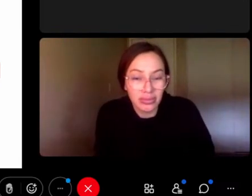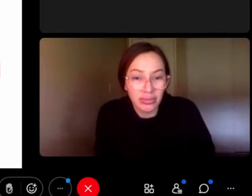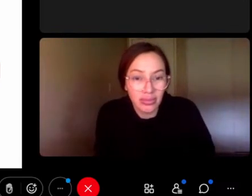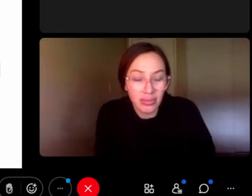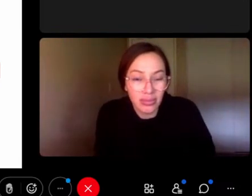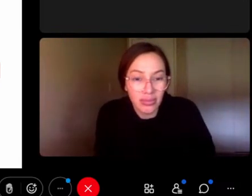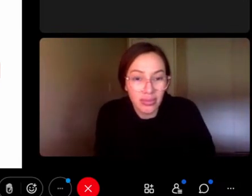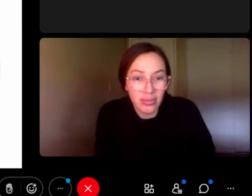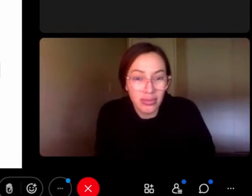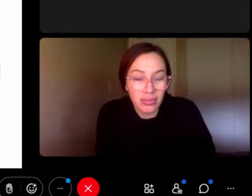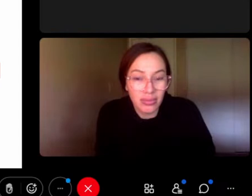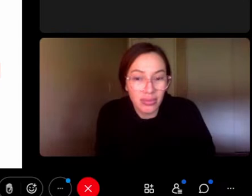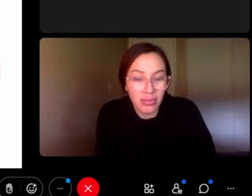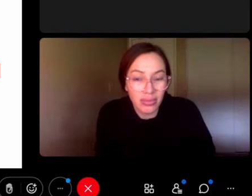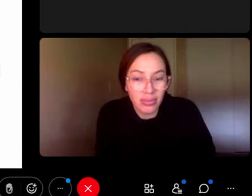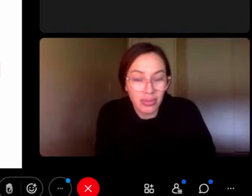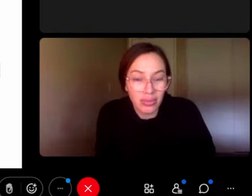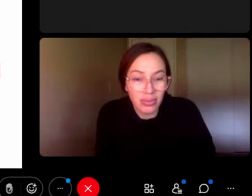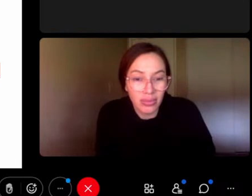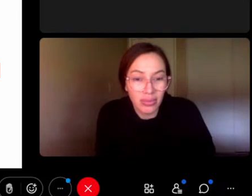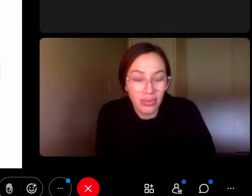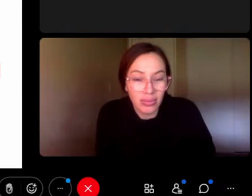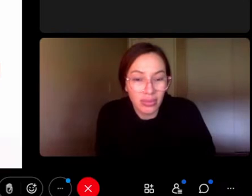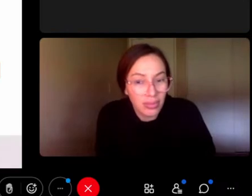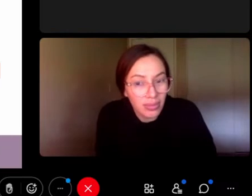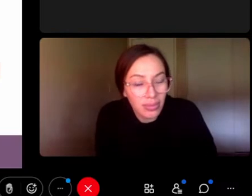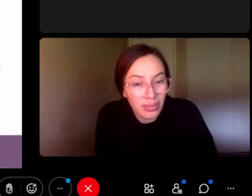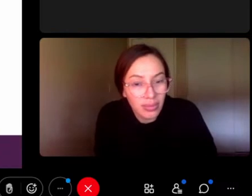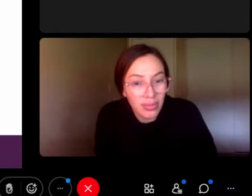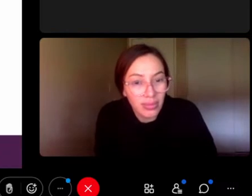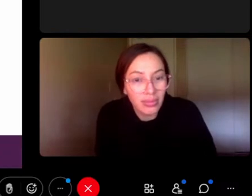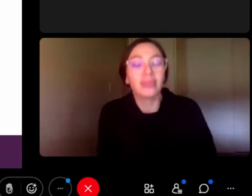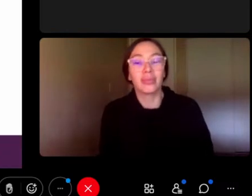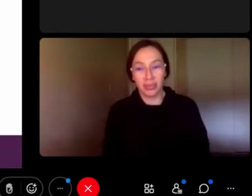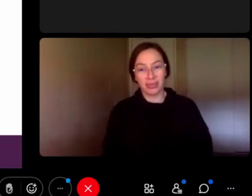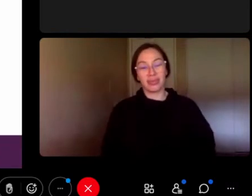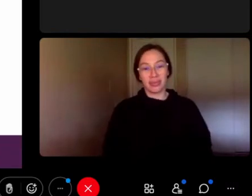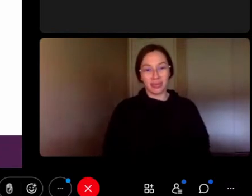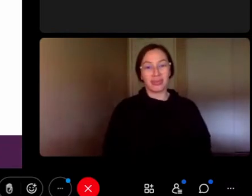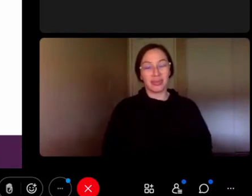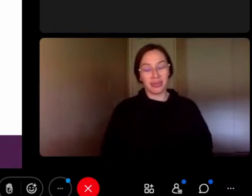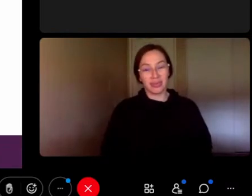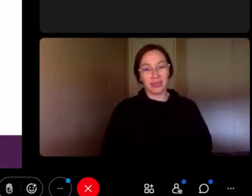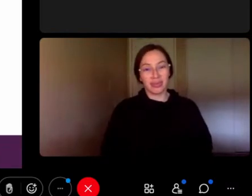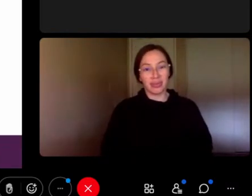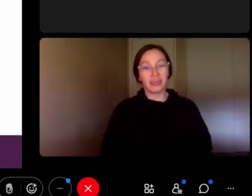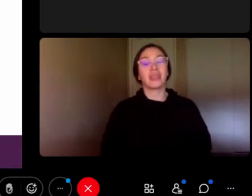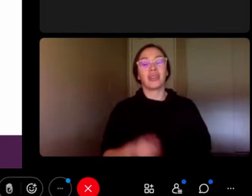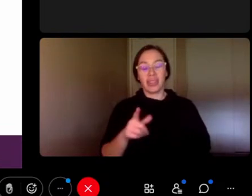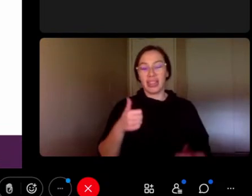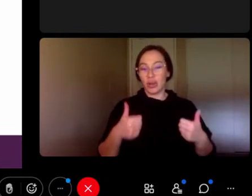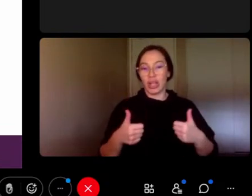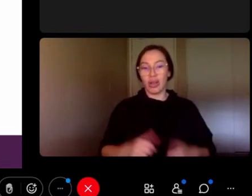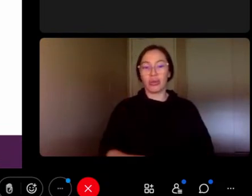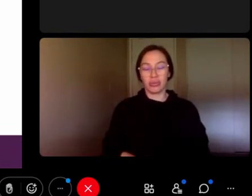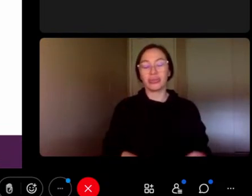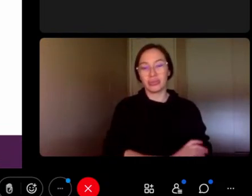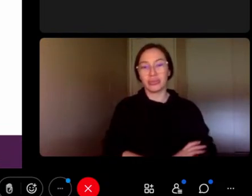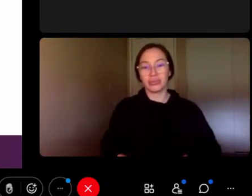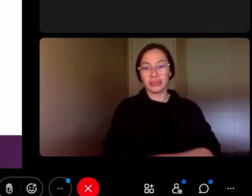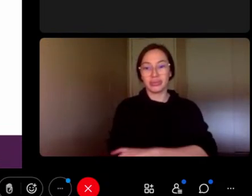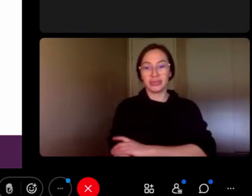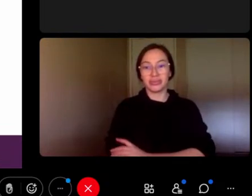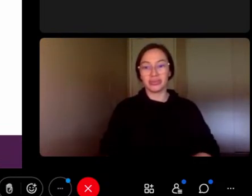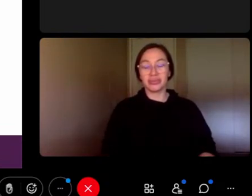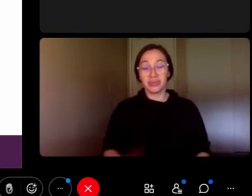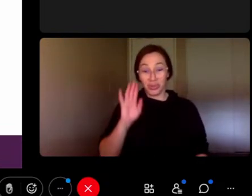Where am I pointing on this thing, by the way, Bruce? Am I pointing over you, Jamal? There we go. So